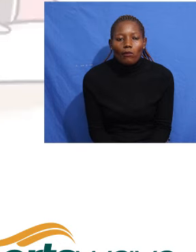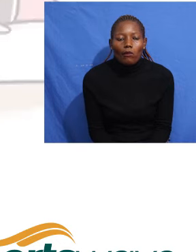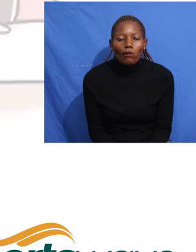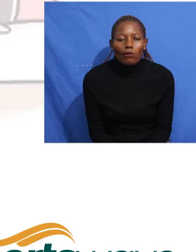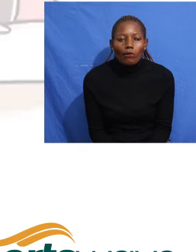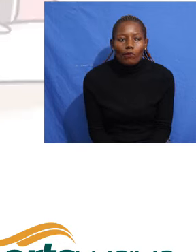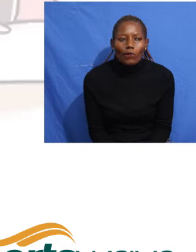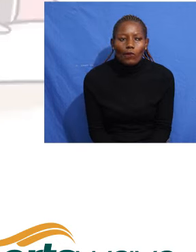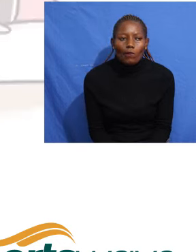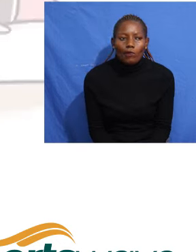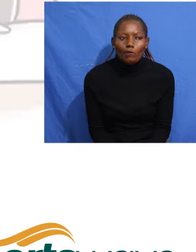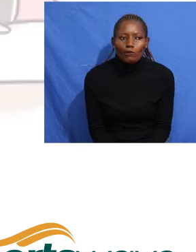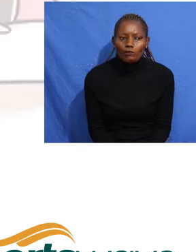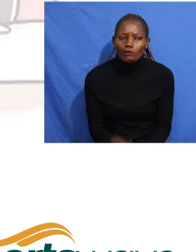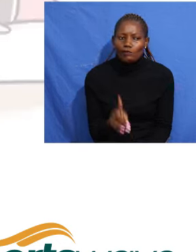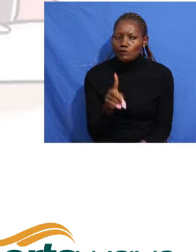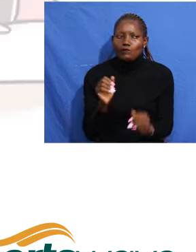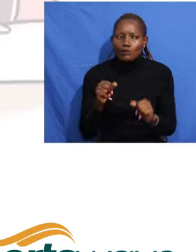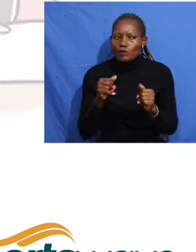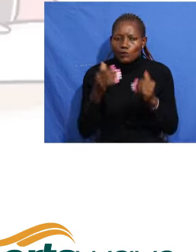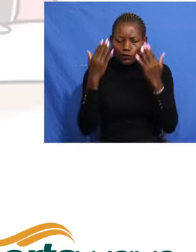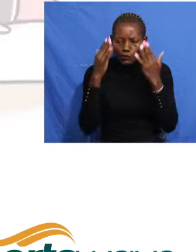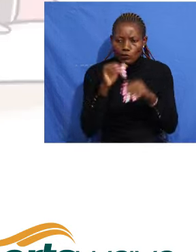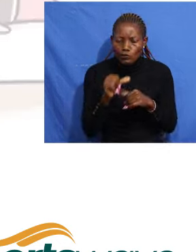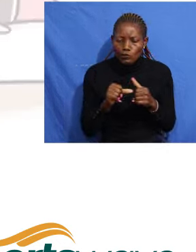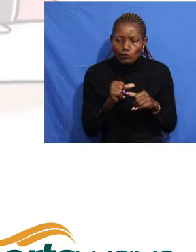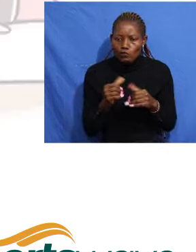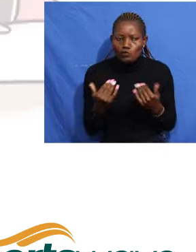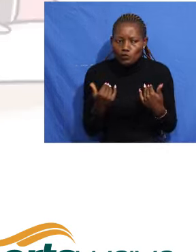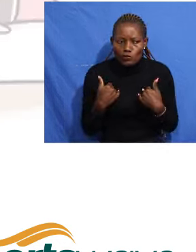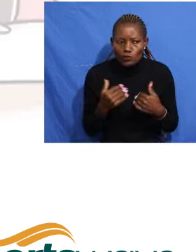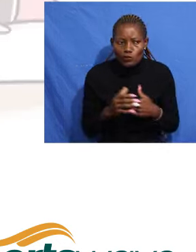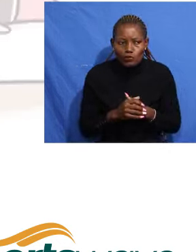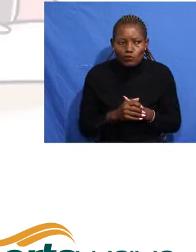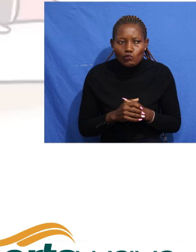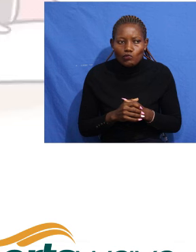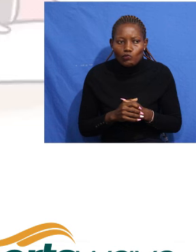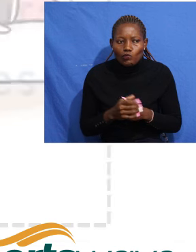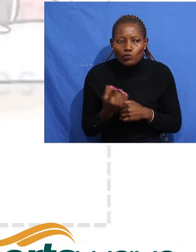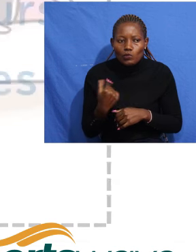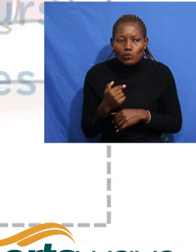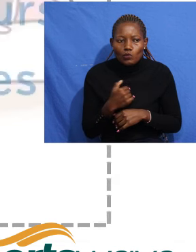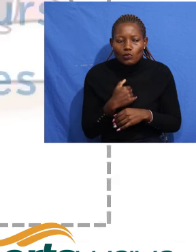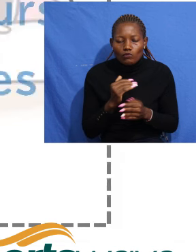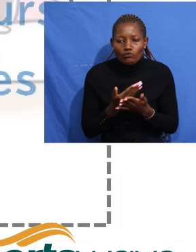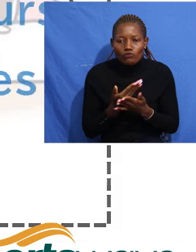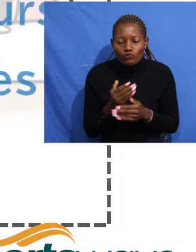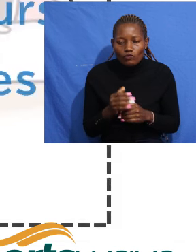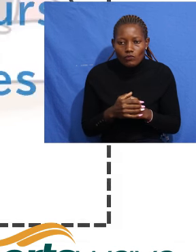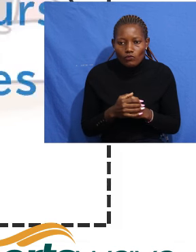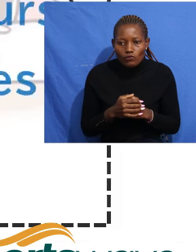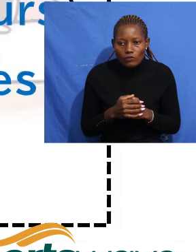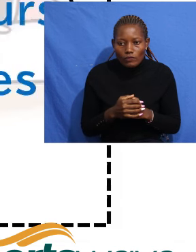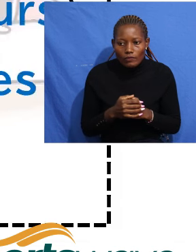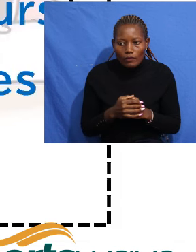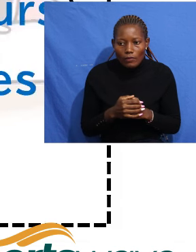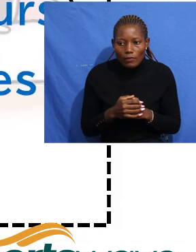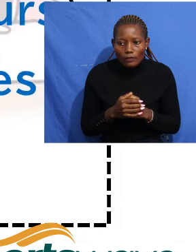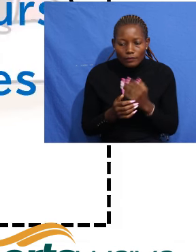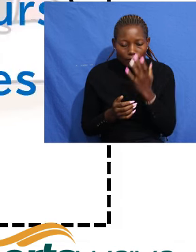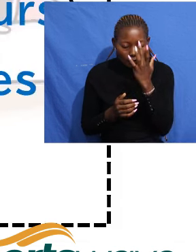So how can you be aware of sleep deprivation by yourself? There are some simple diagnostic